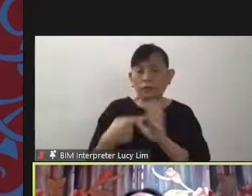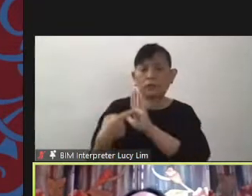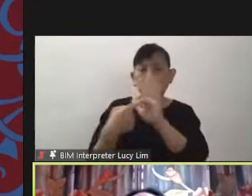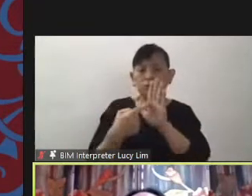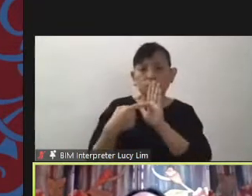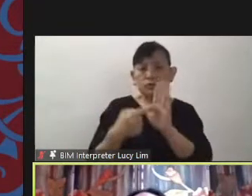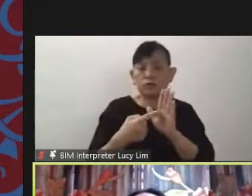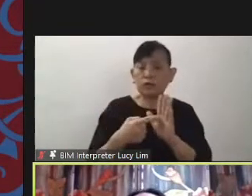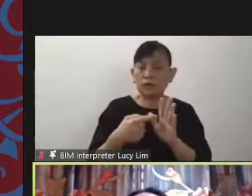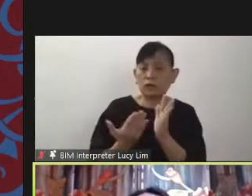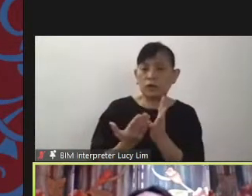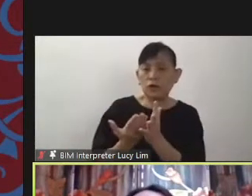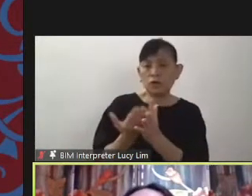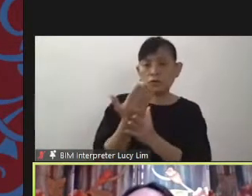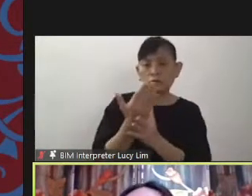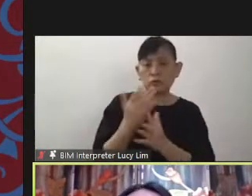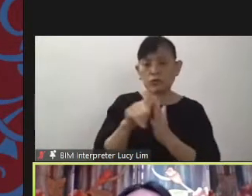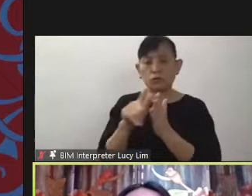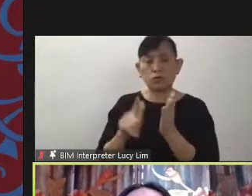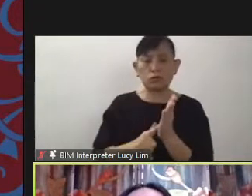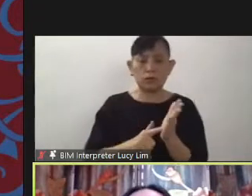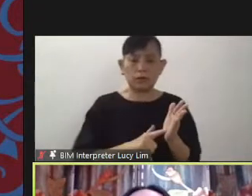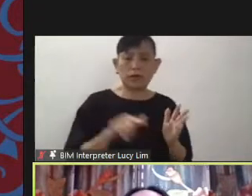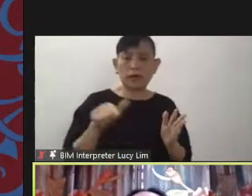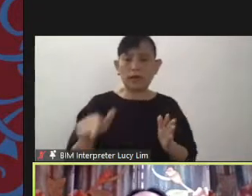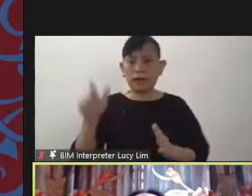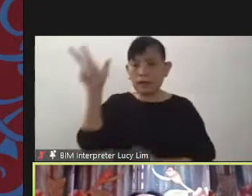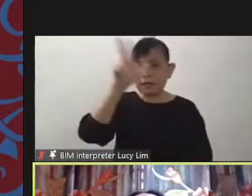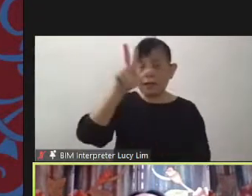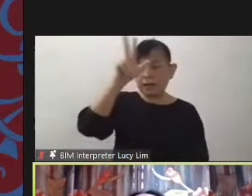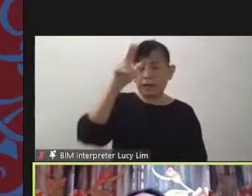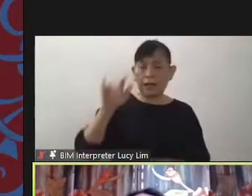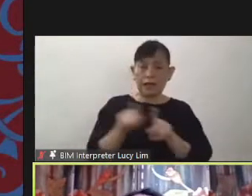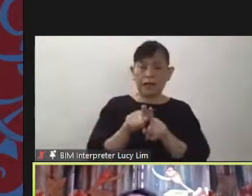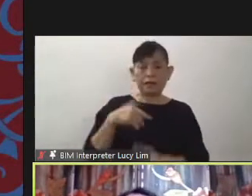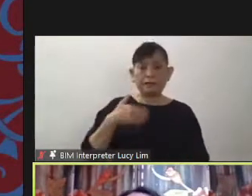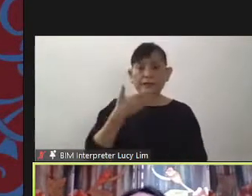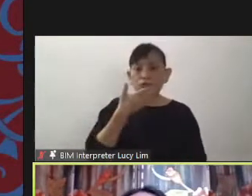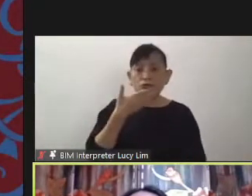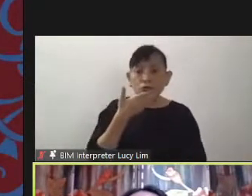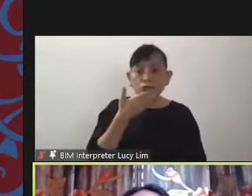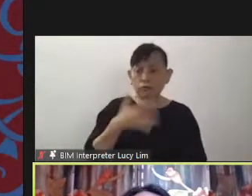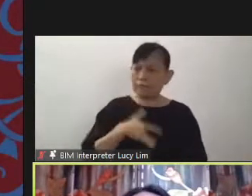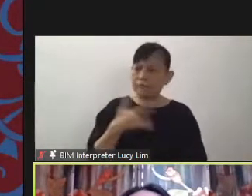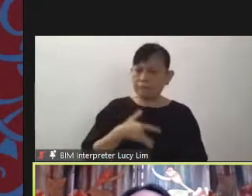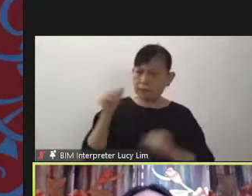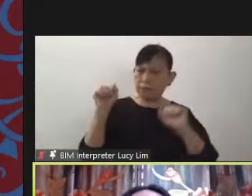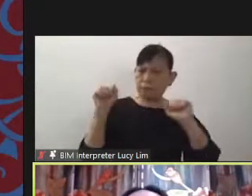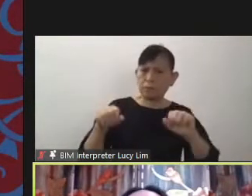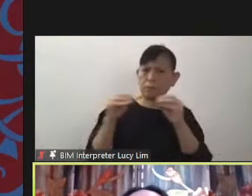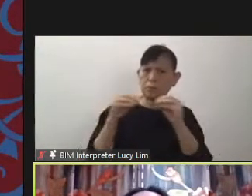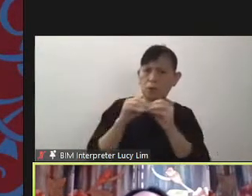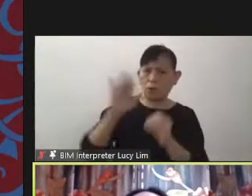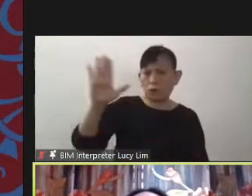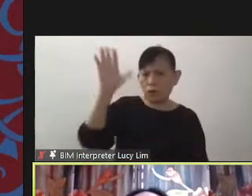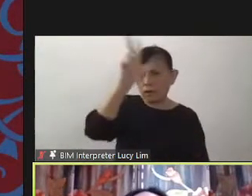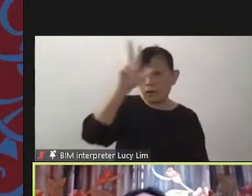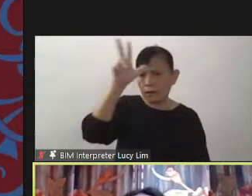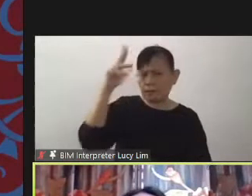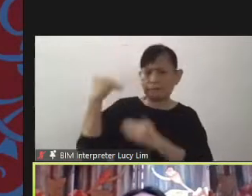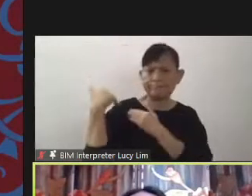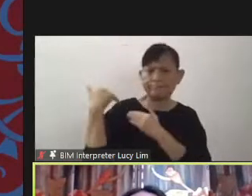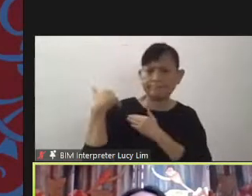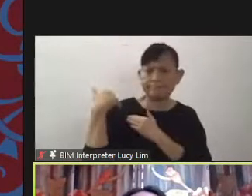is because this is our demands towards the government. As the youth, we think that more can be done from the government to protect women and girls,